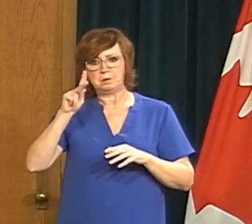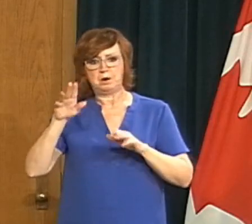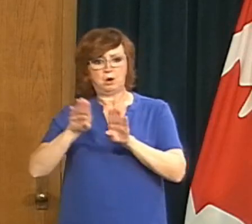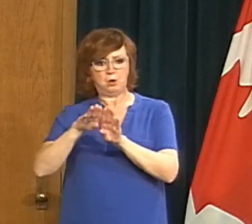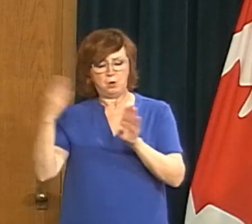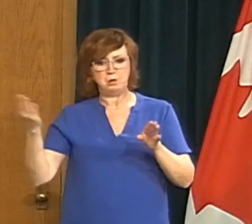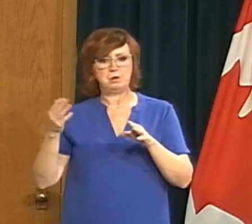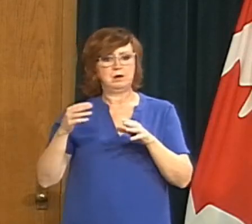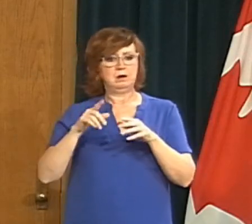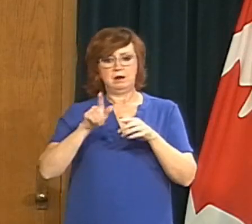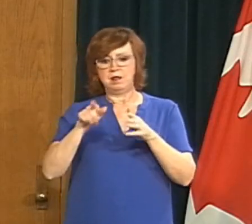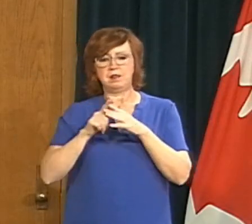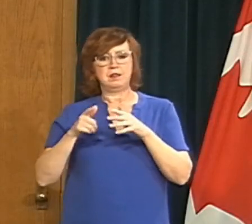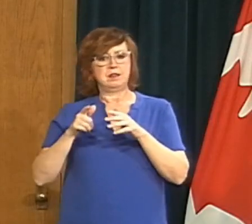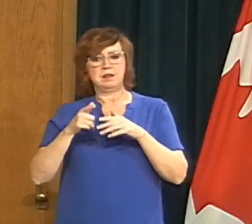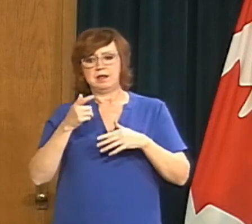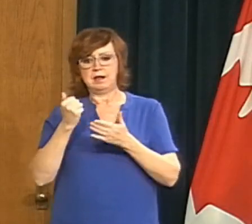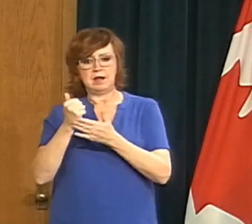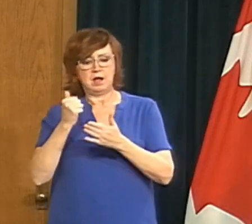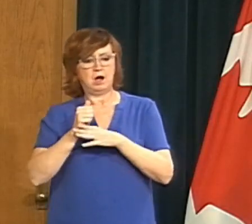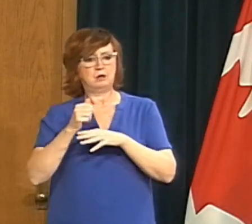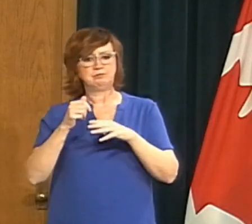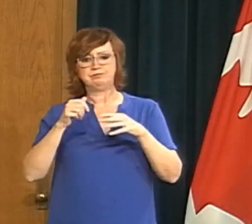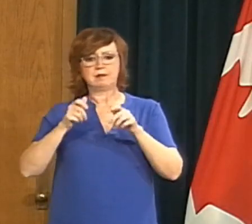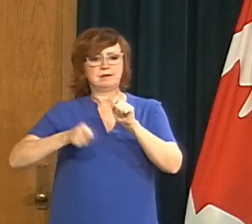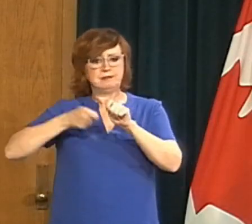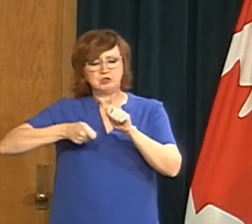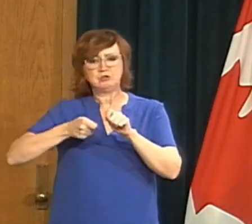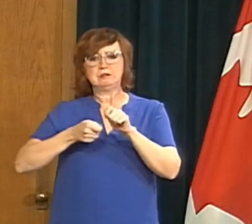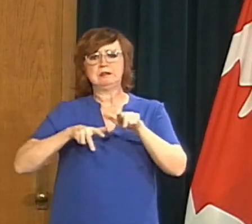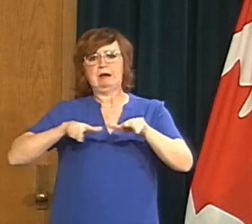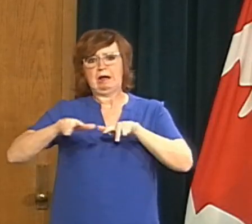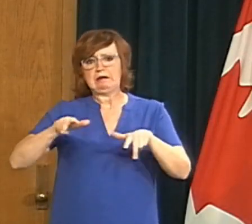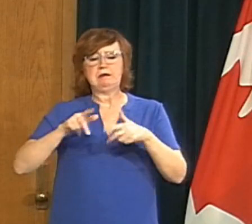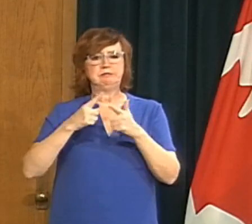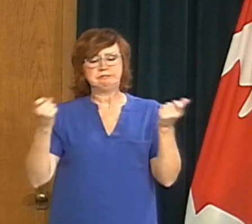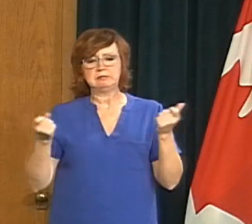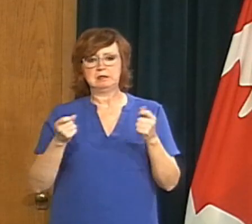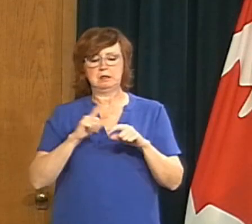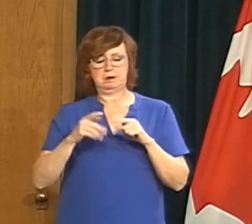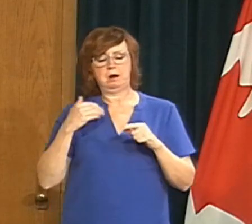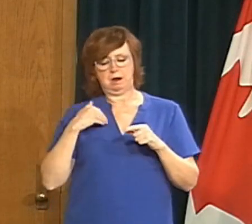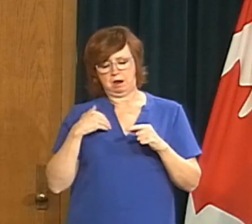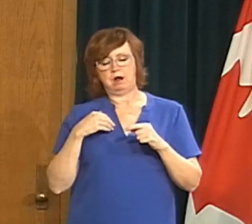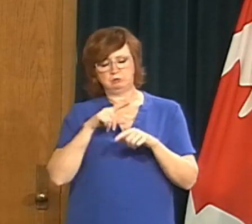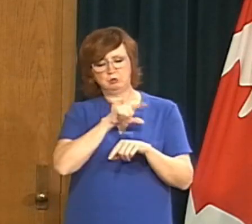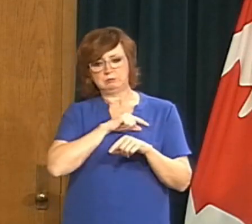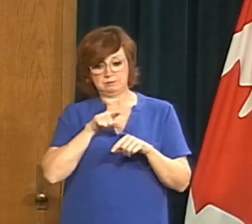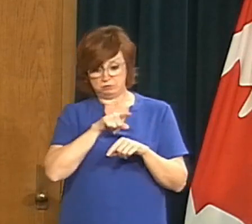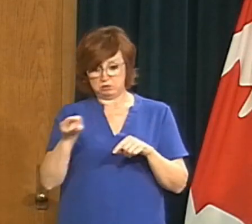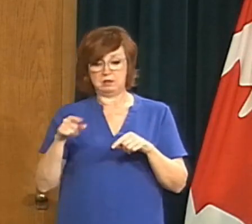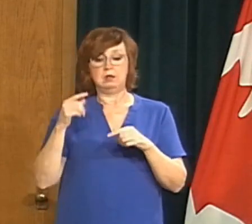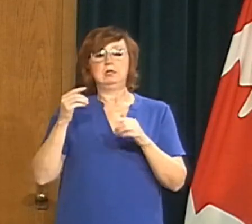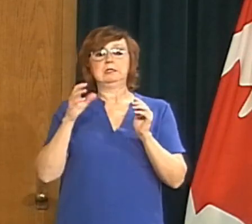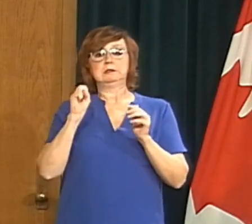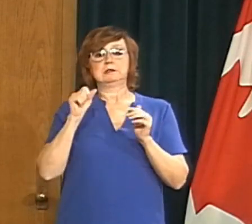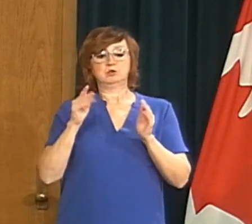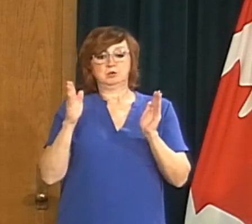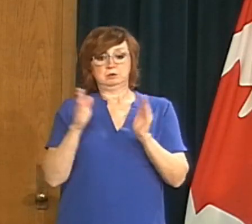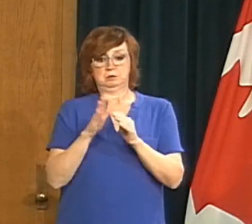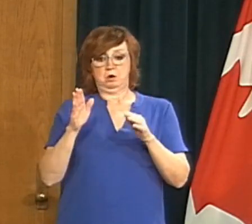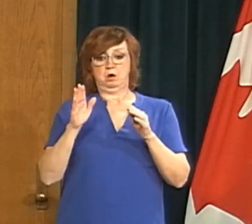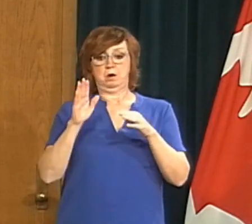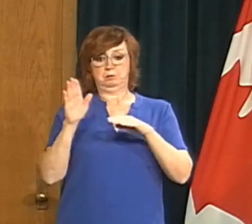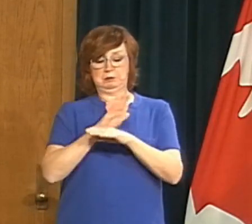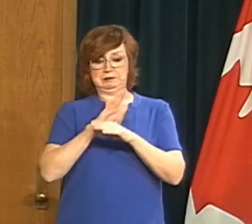for support of up to $5,000 under the Saskatchewan Small Business Emergency Payment. In addition to that, the